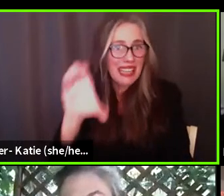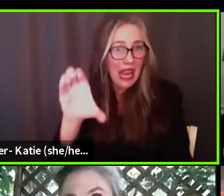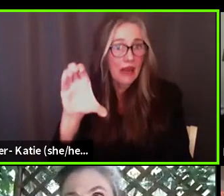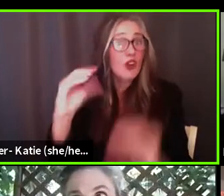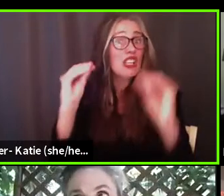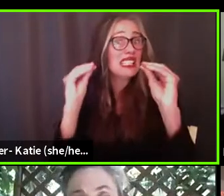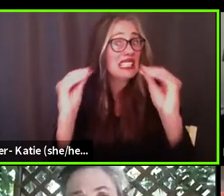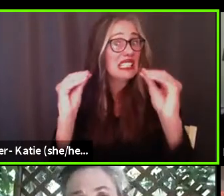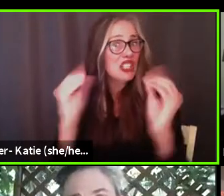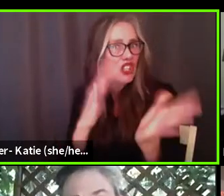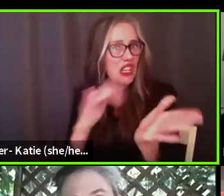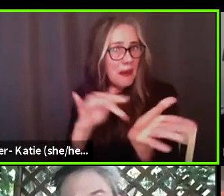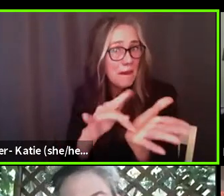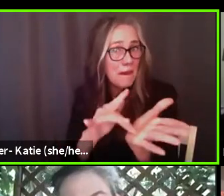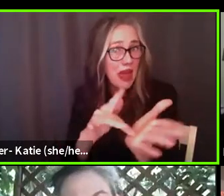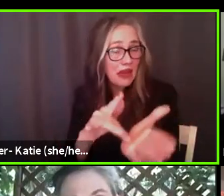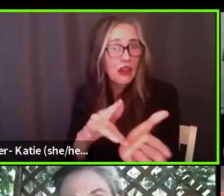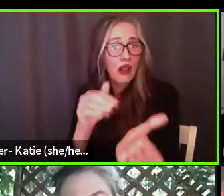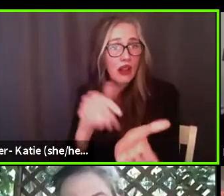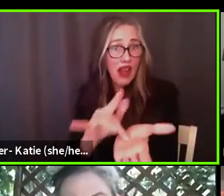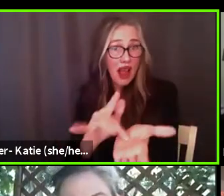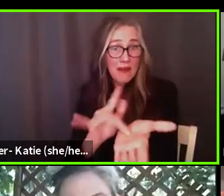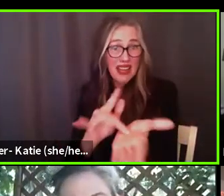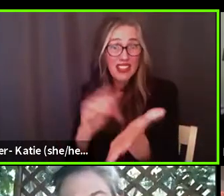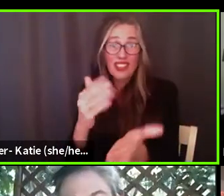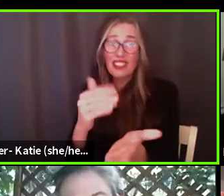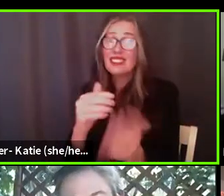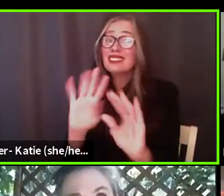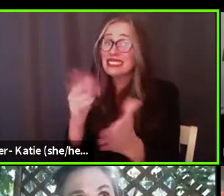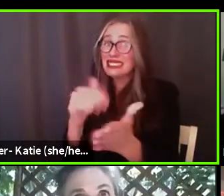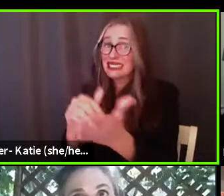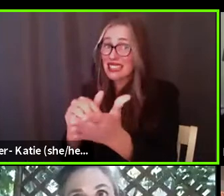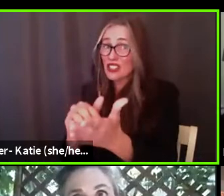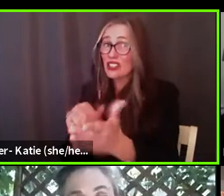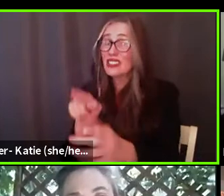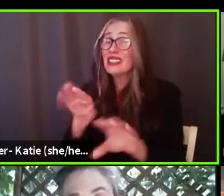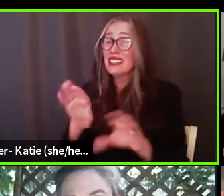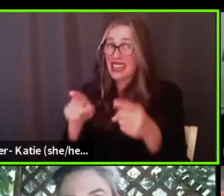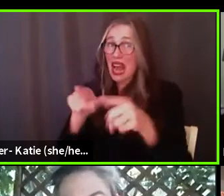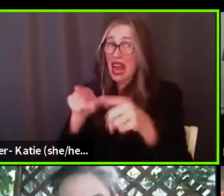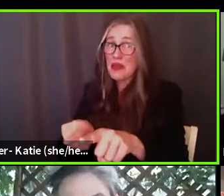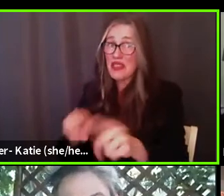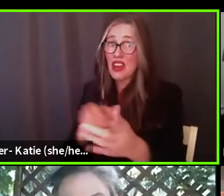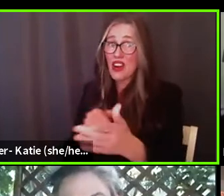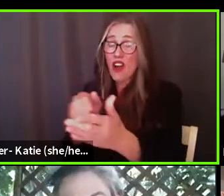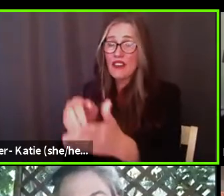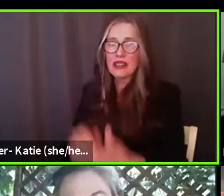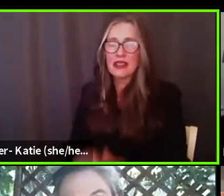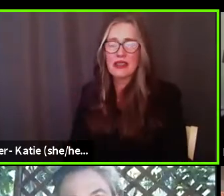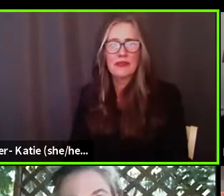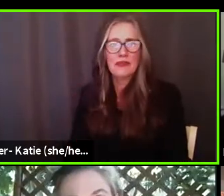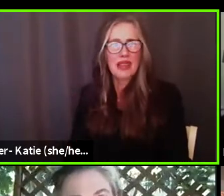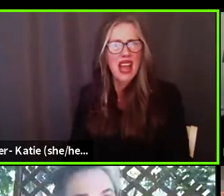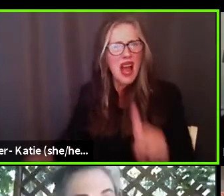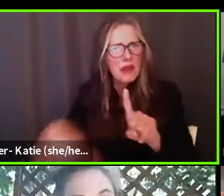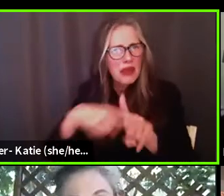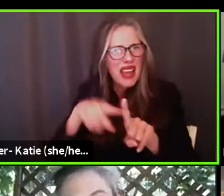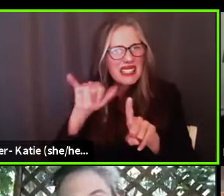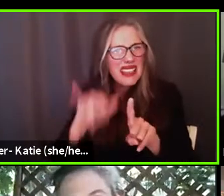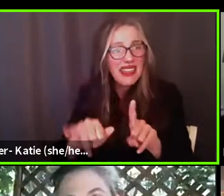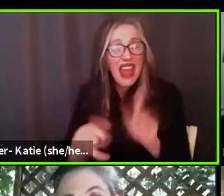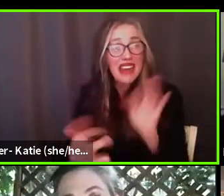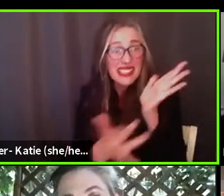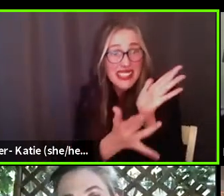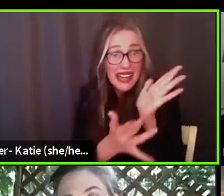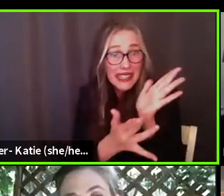from doing q and a's was showing the belly of the beast two groups of gynecologists as well as gynecological